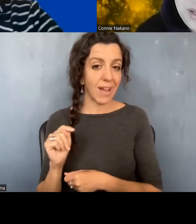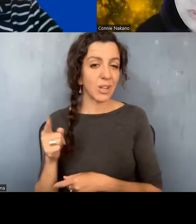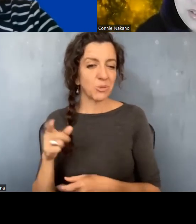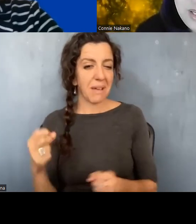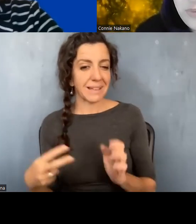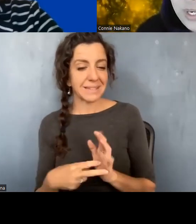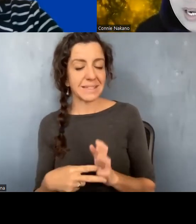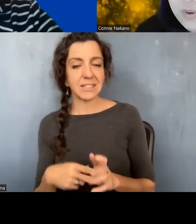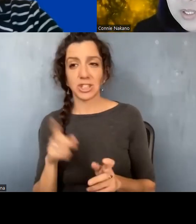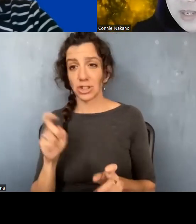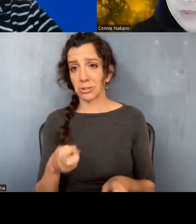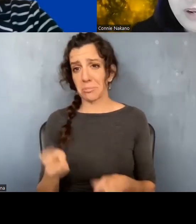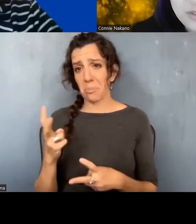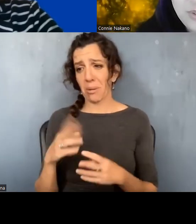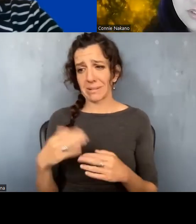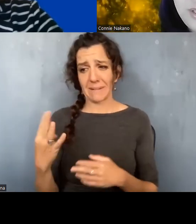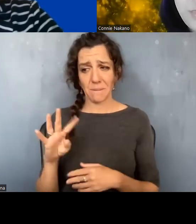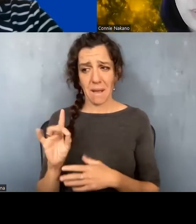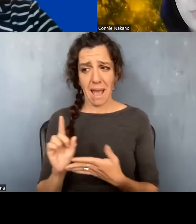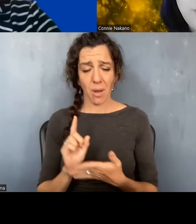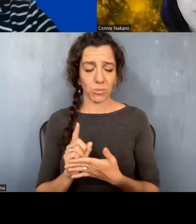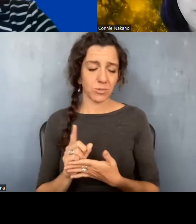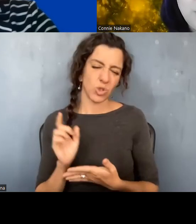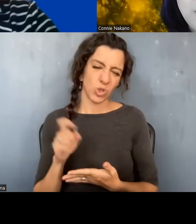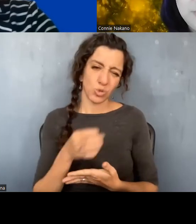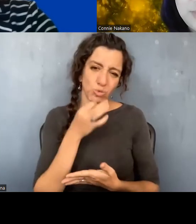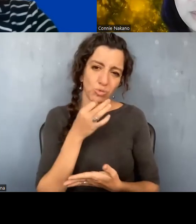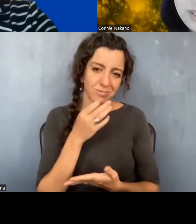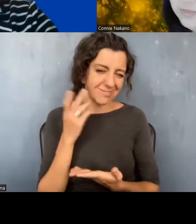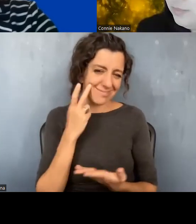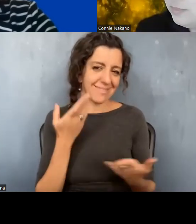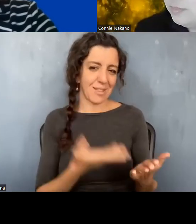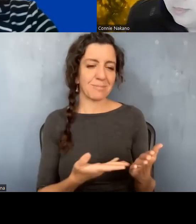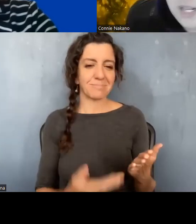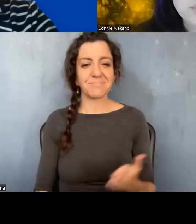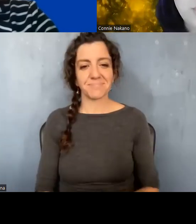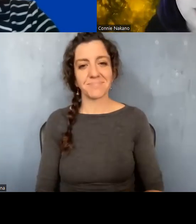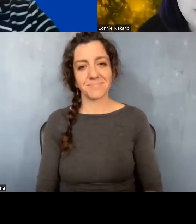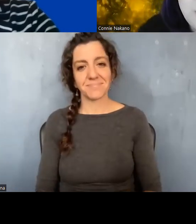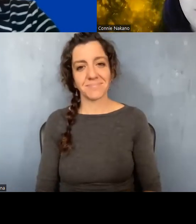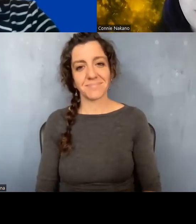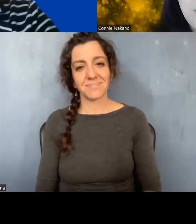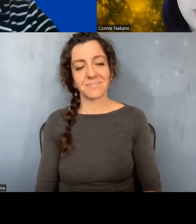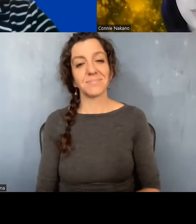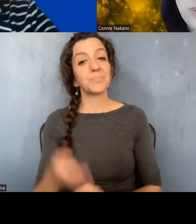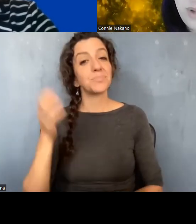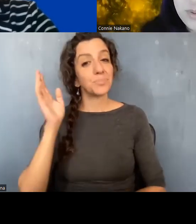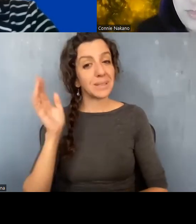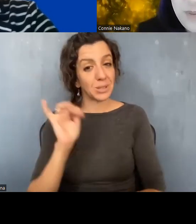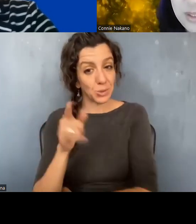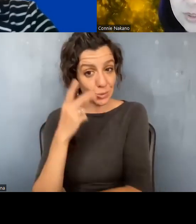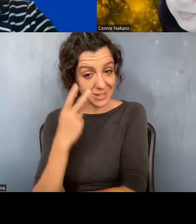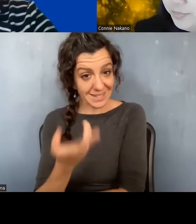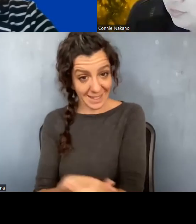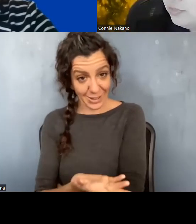up within the next 48 hours, if not sooner, but it will be available there as well. And also the presentation that you've seen as well will also